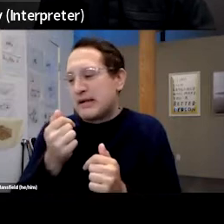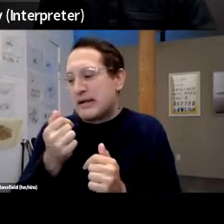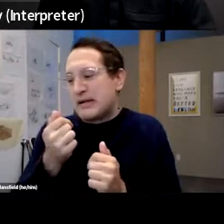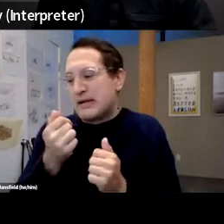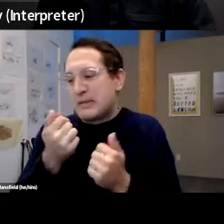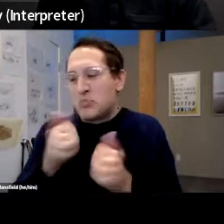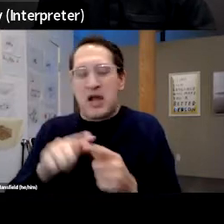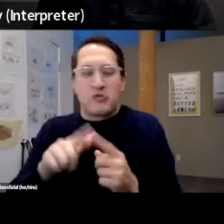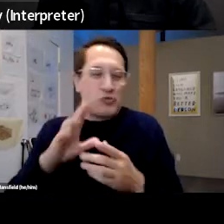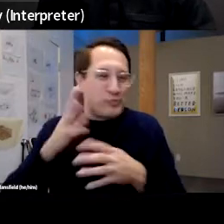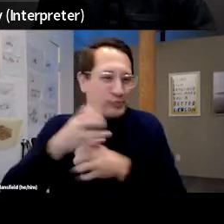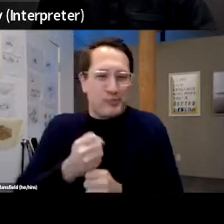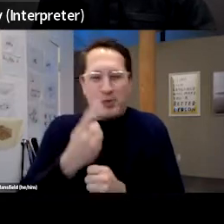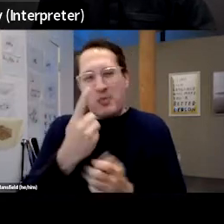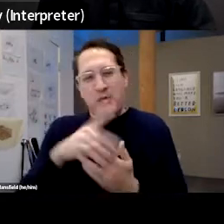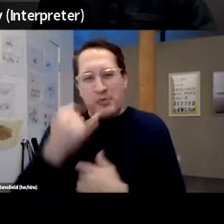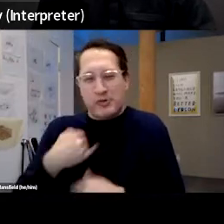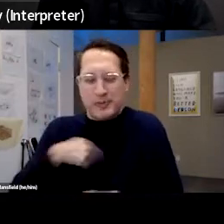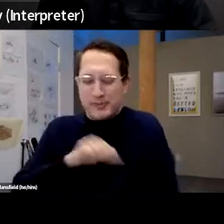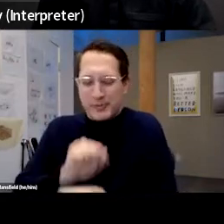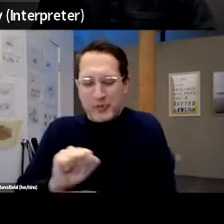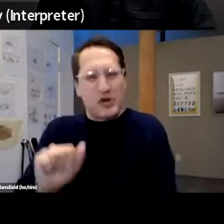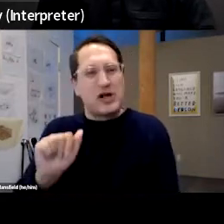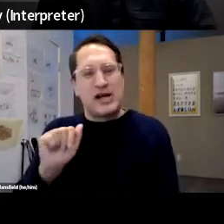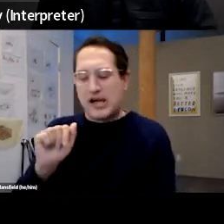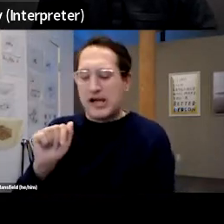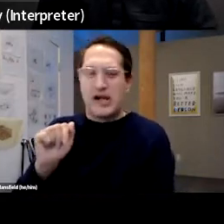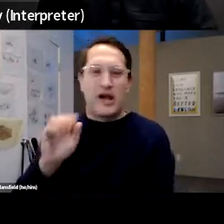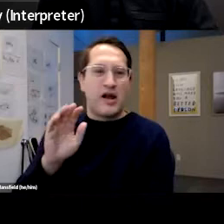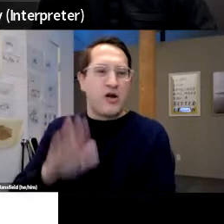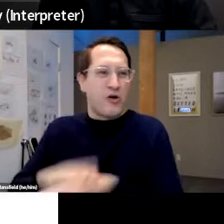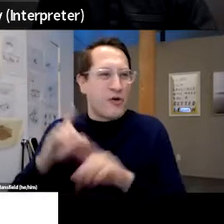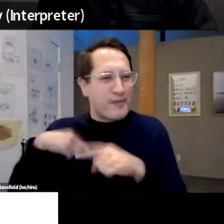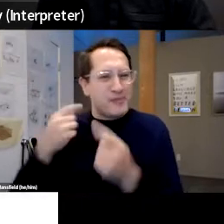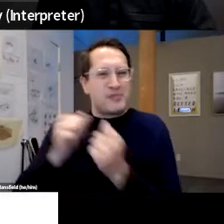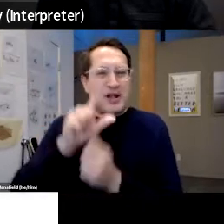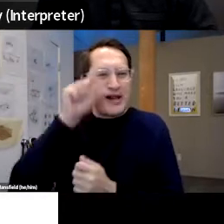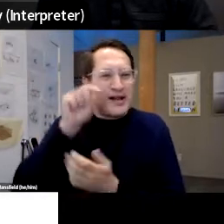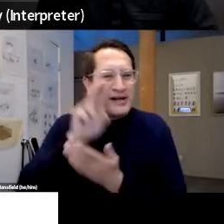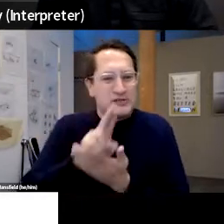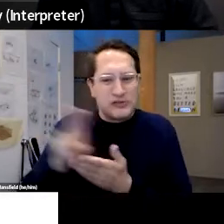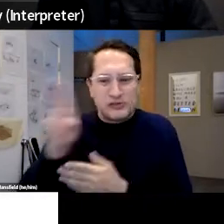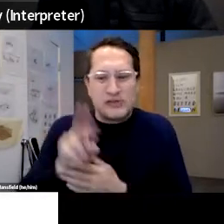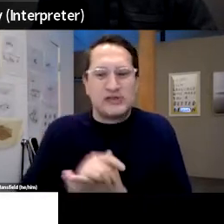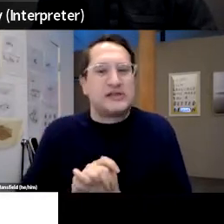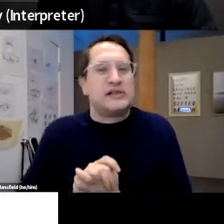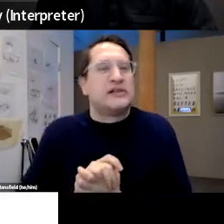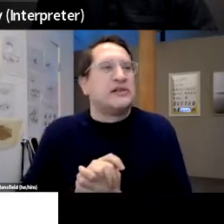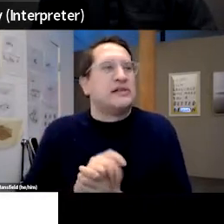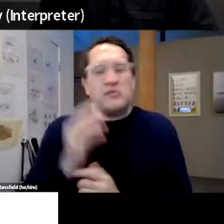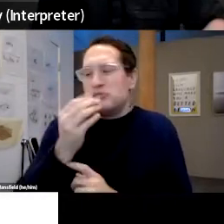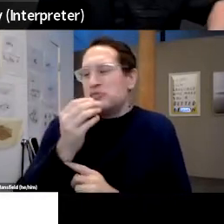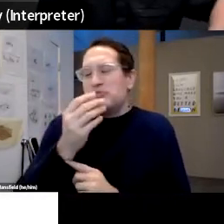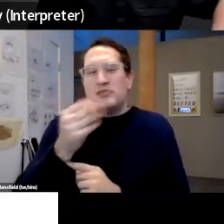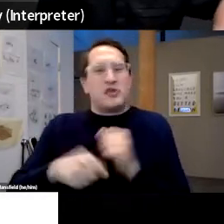Let me just very quickly try to surmise one project I've been working on with Gallaudet